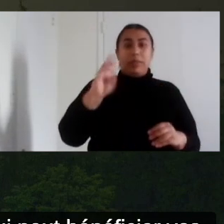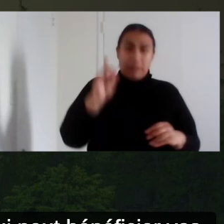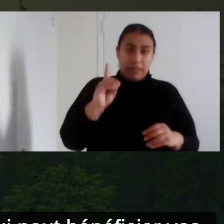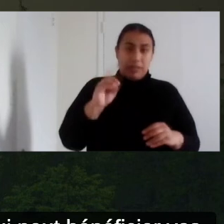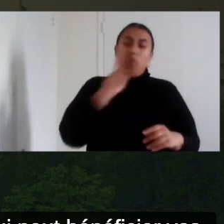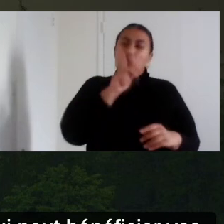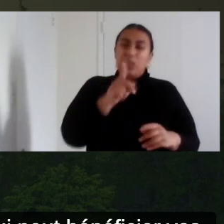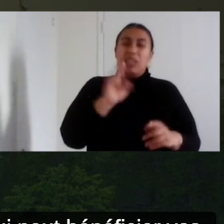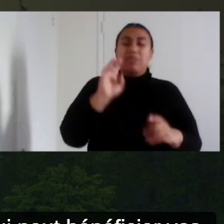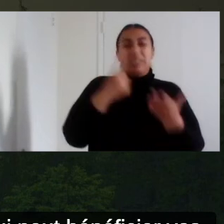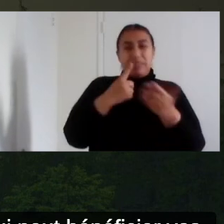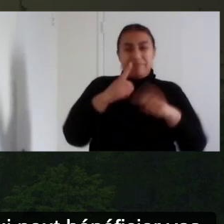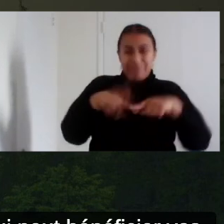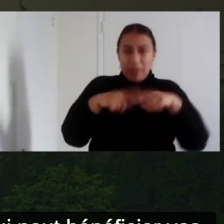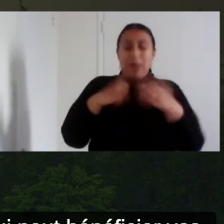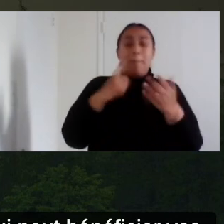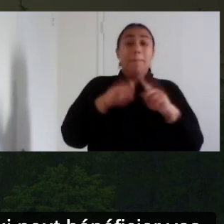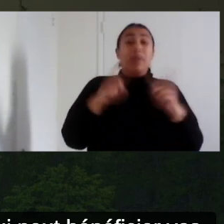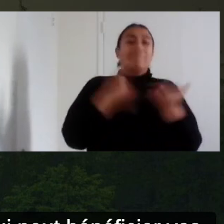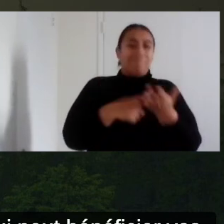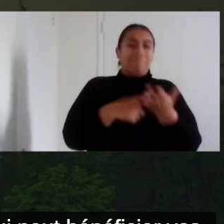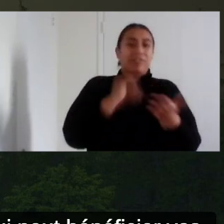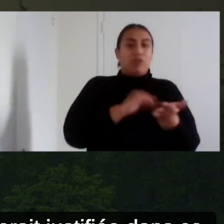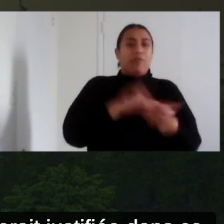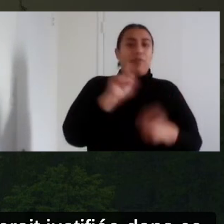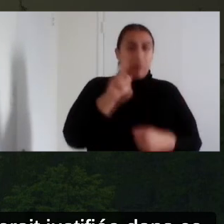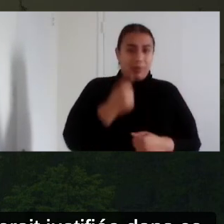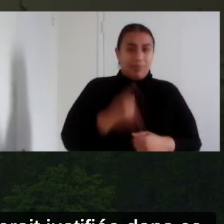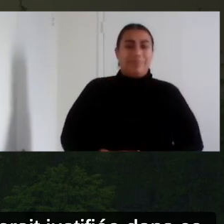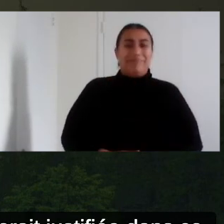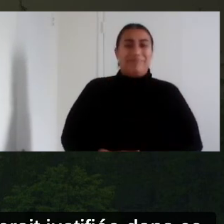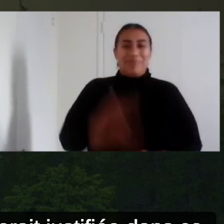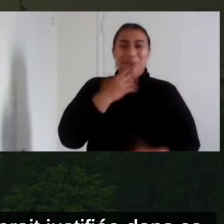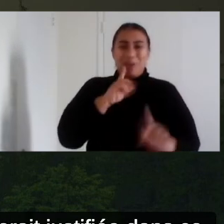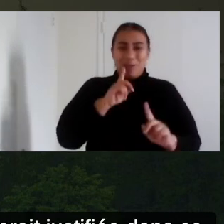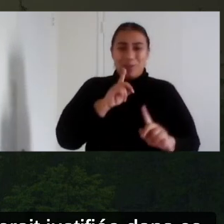or a different capsule or different oil that can benefit your migraines.